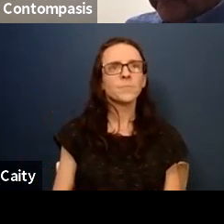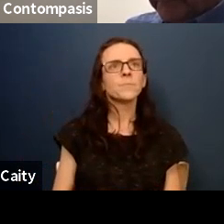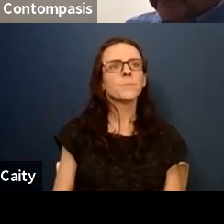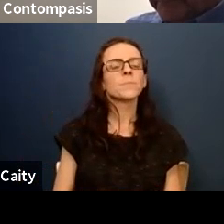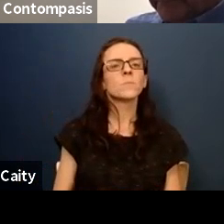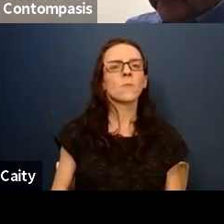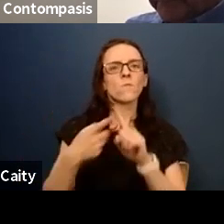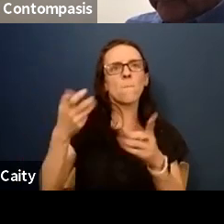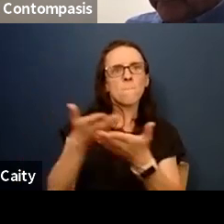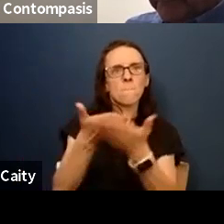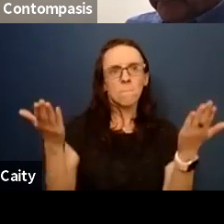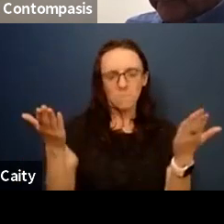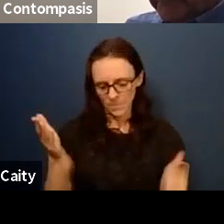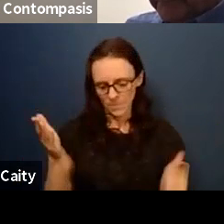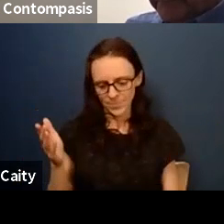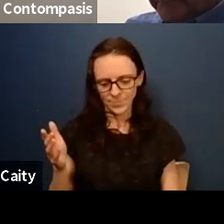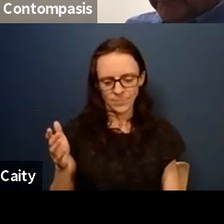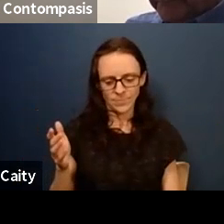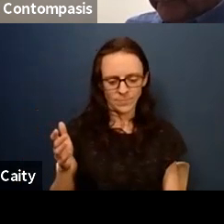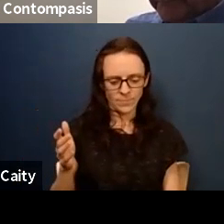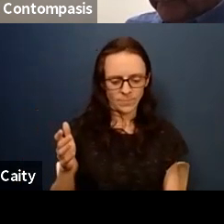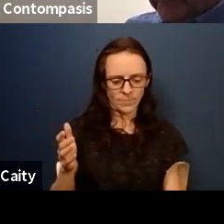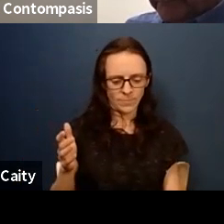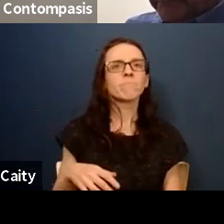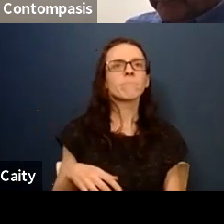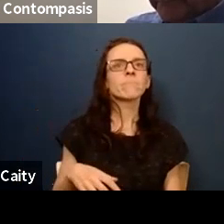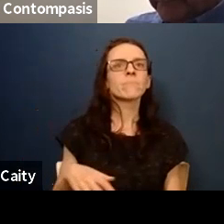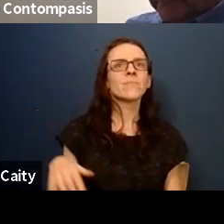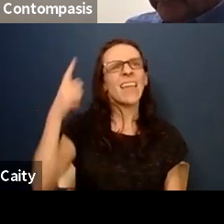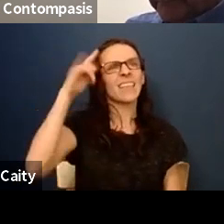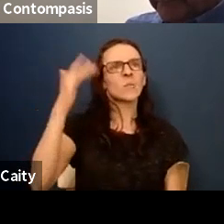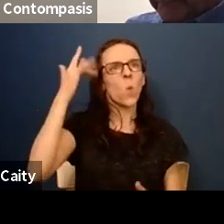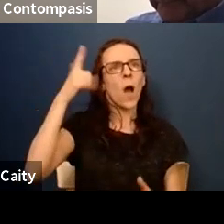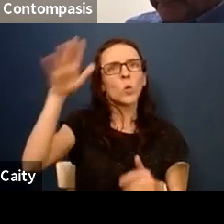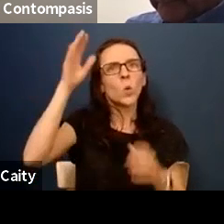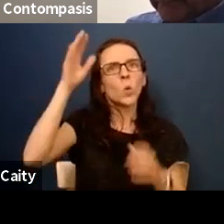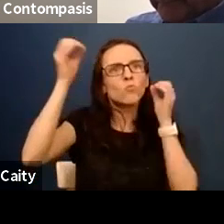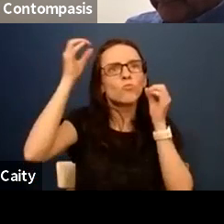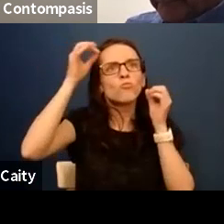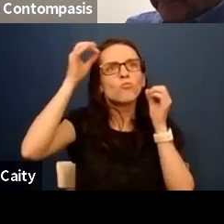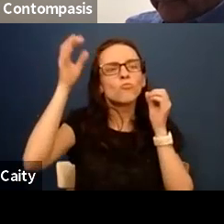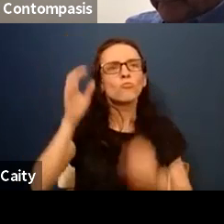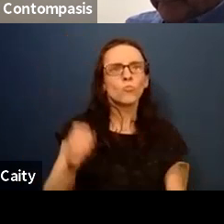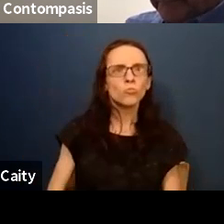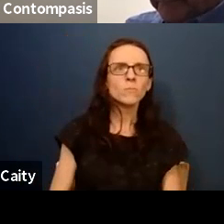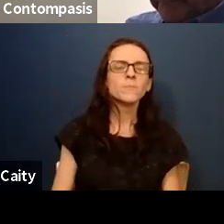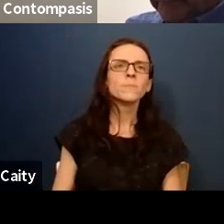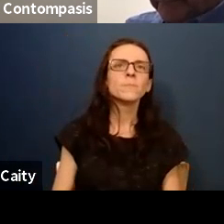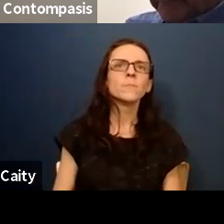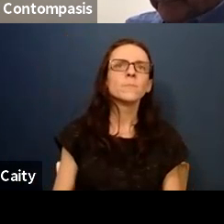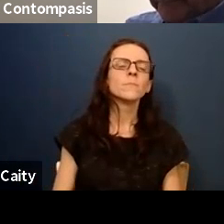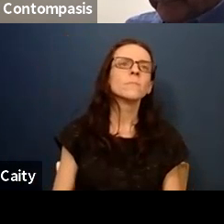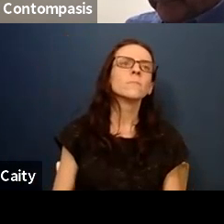from this group. Maybe it's a reason why your wheels are turning, but